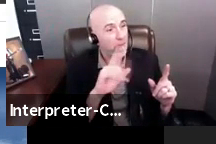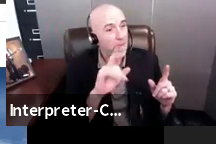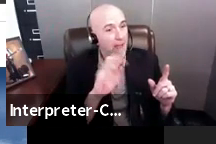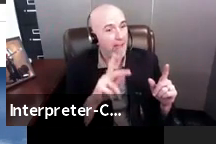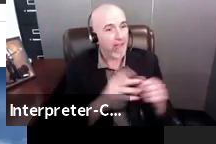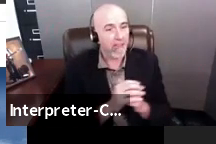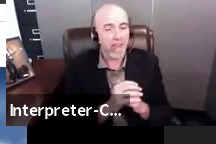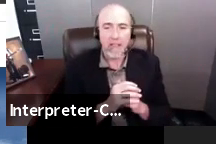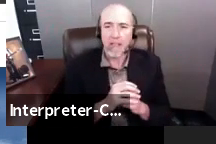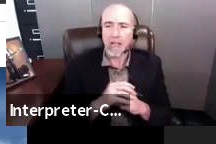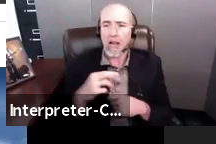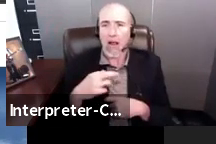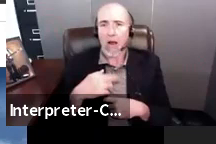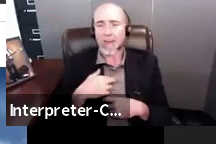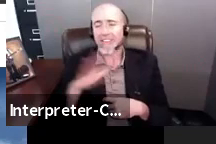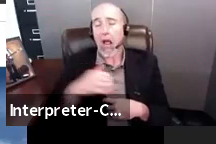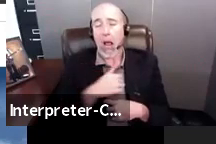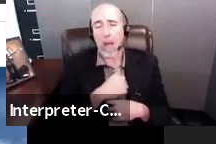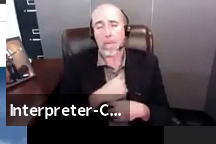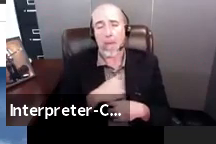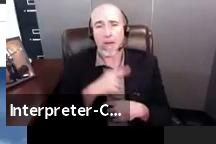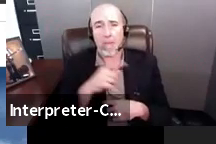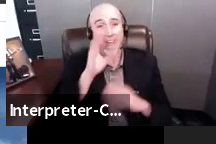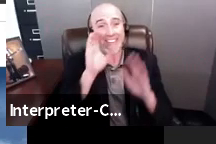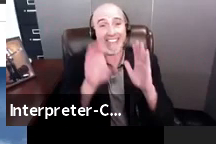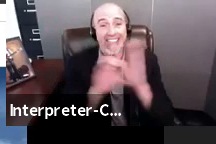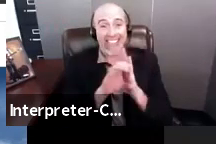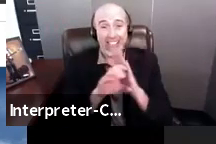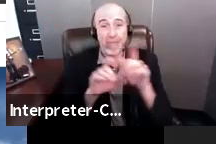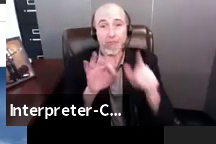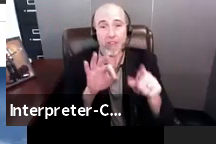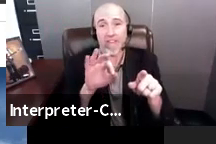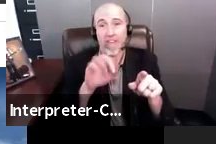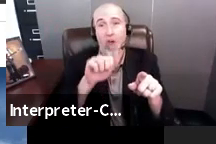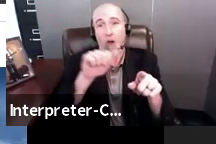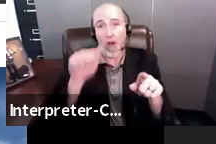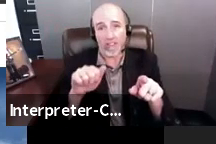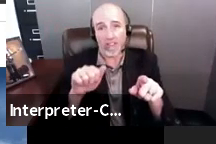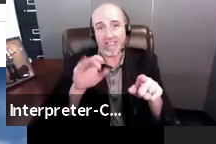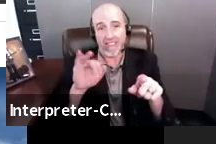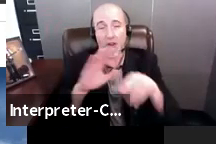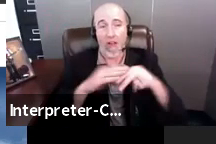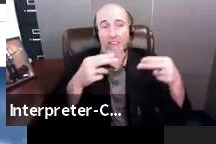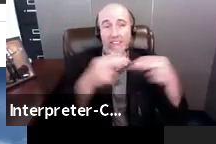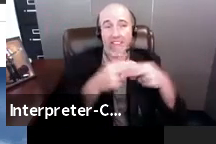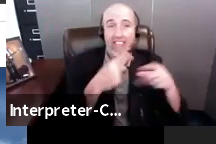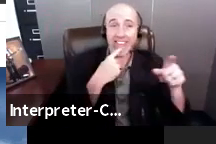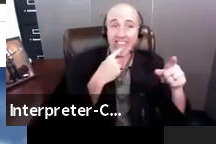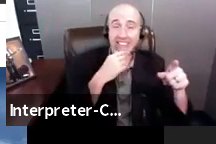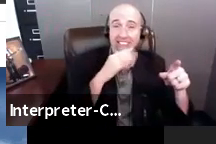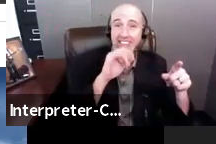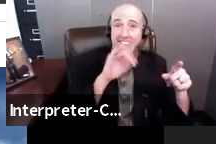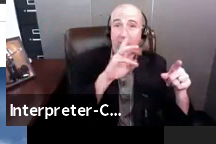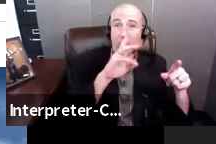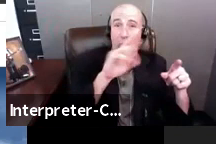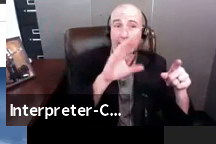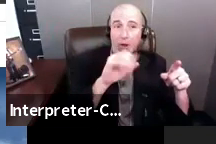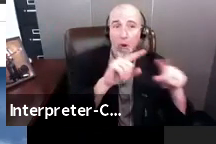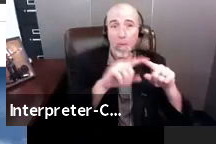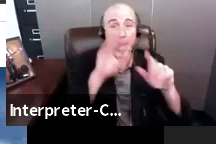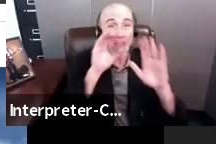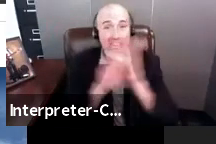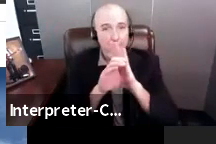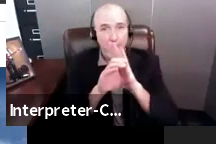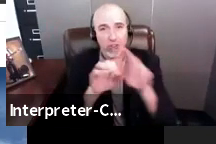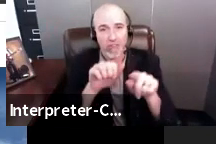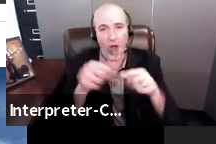Ron, I so apologize because this is an image of the city of Austin. On the slides, it says city of Waco. So that was my